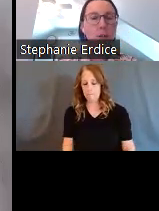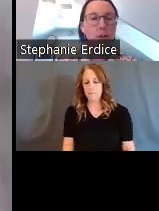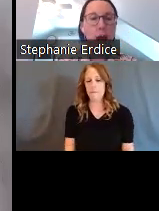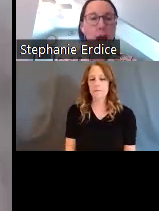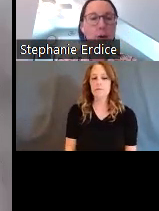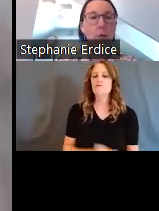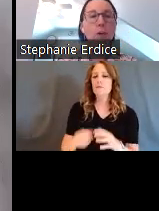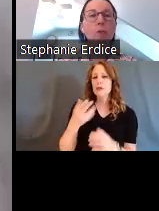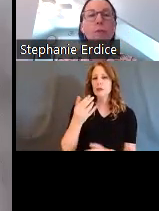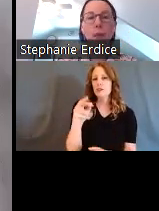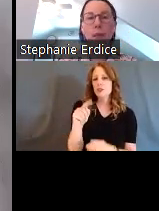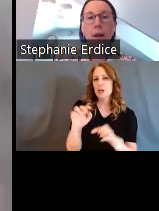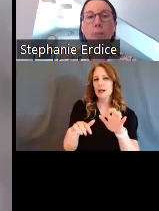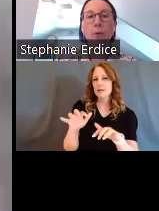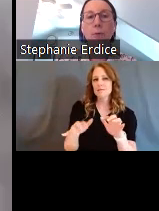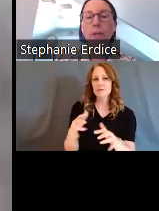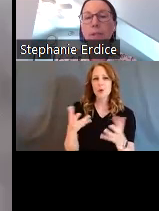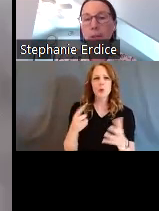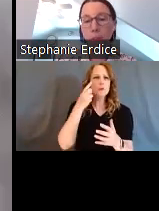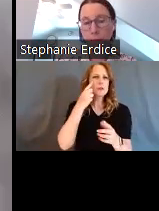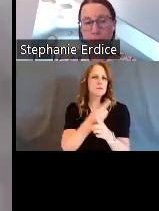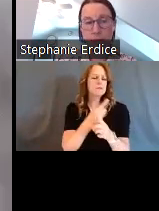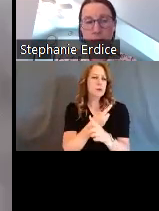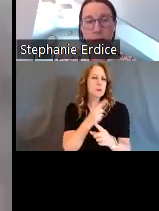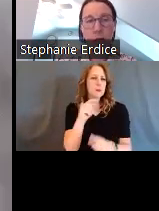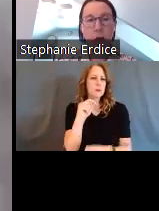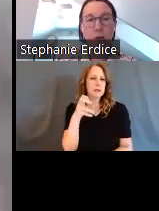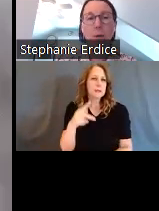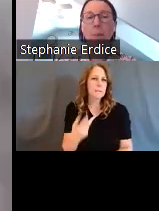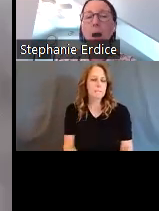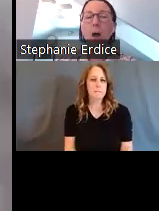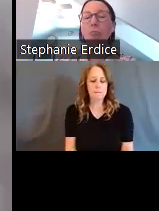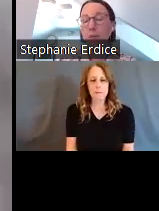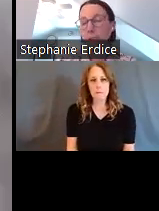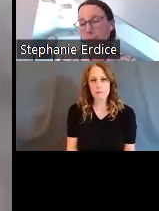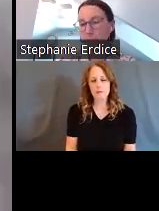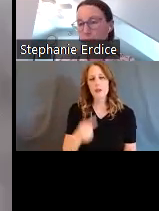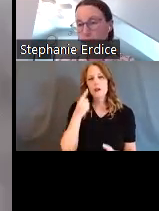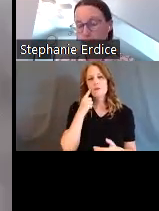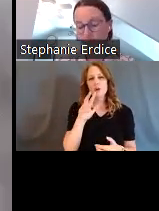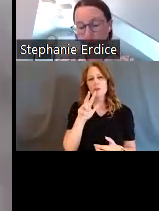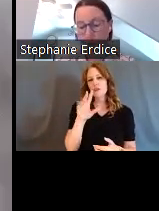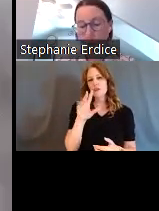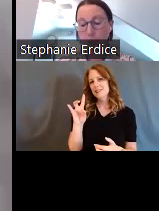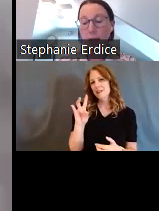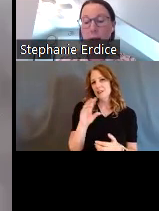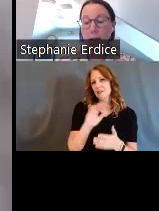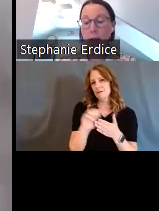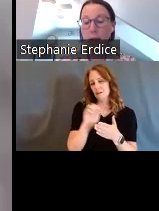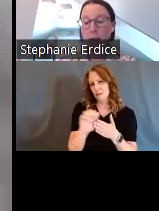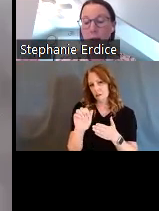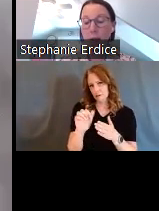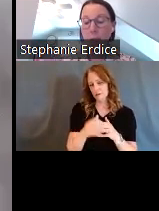So put in the chat what you think an appropriate tip would be for about a $37 bill